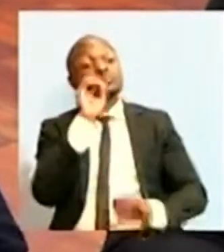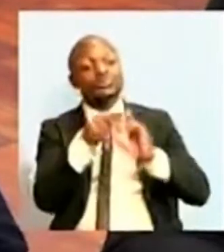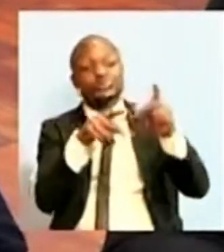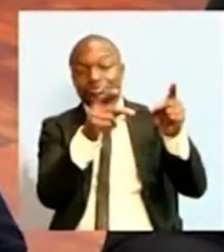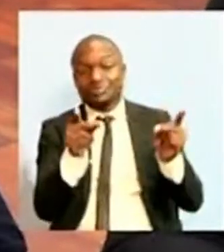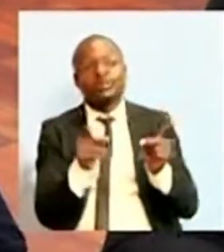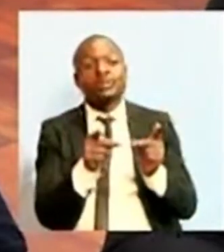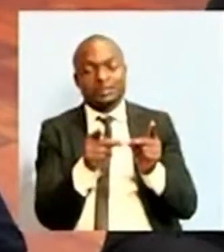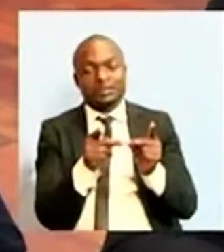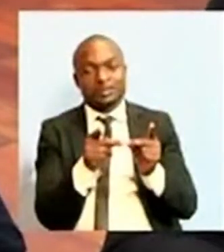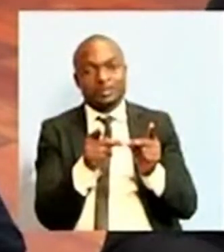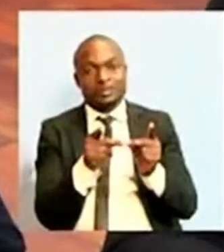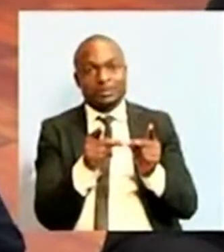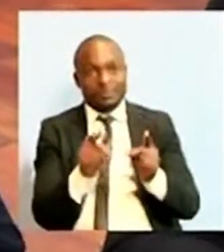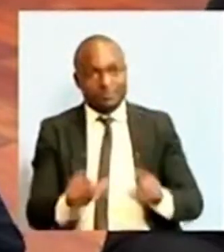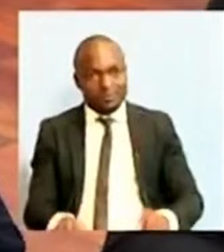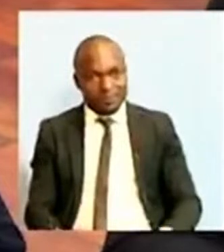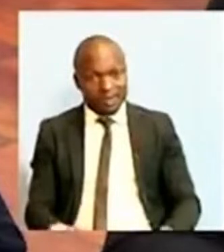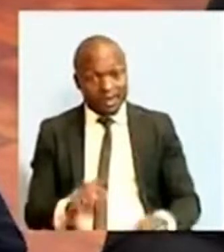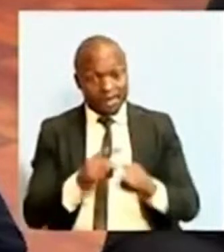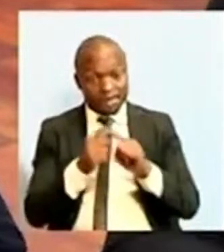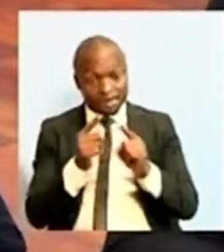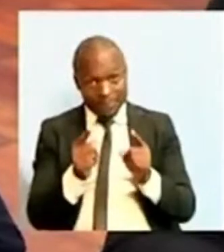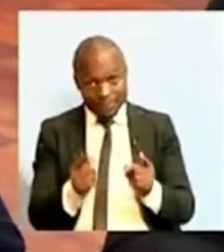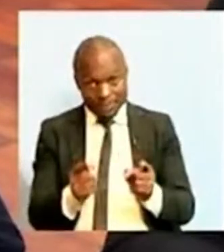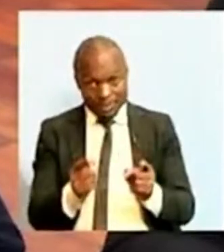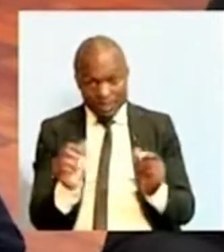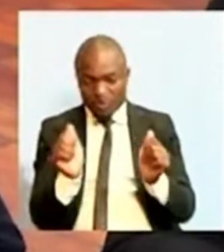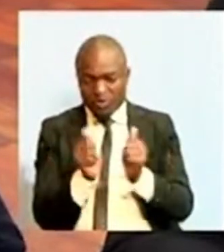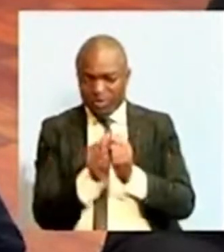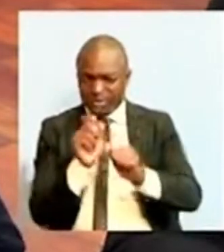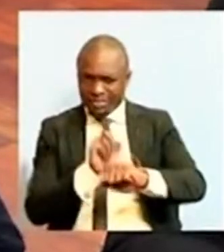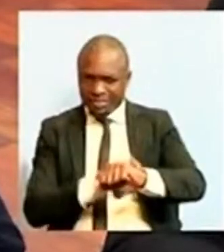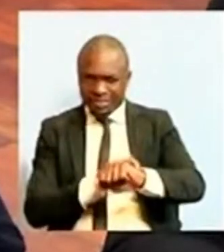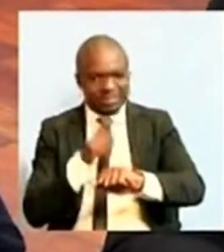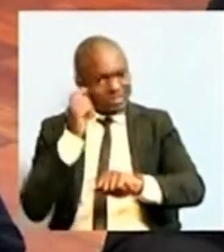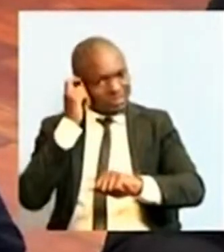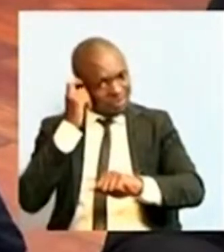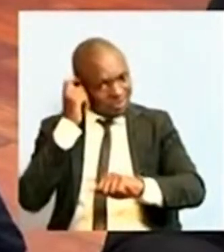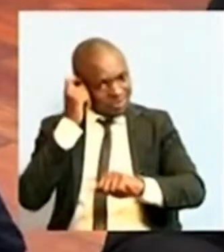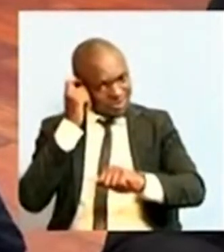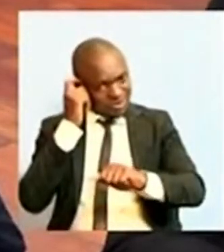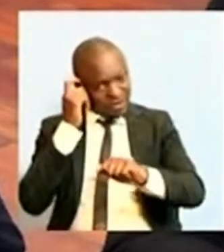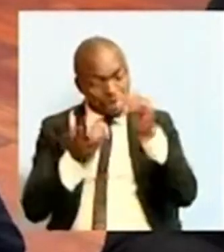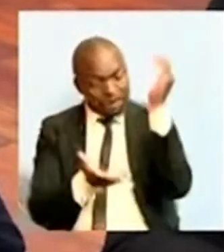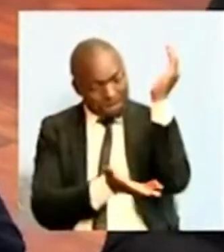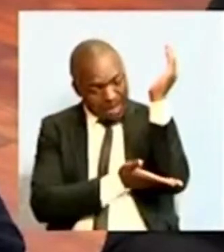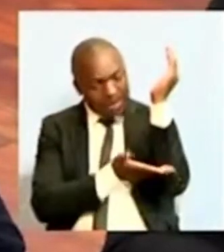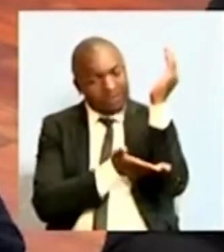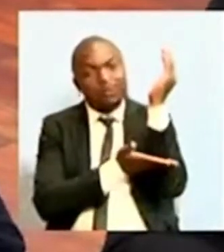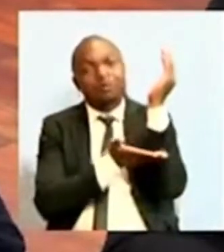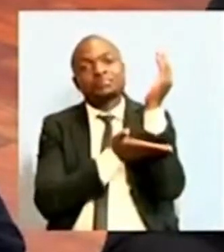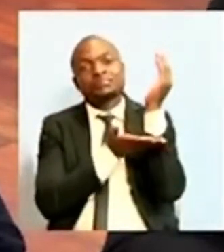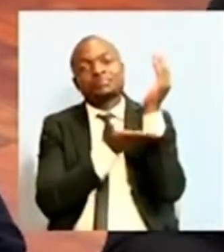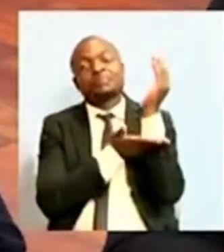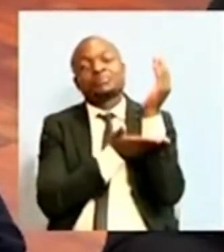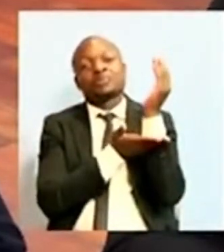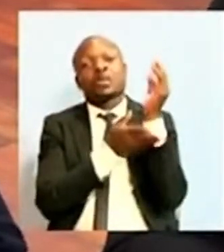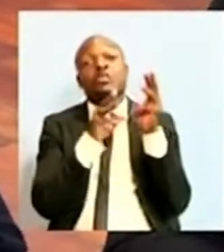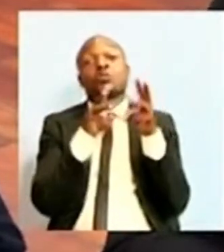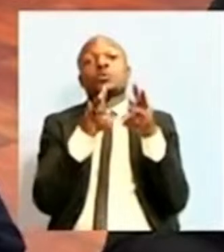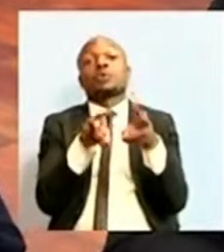site actually we were using. But Chair, I think with time we thought of improving the way